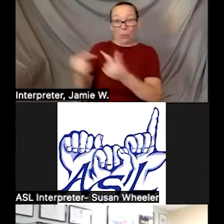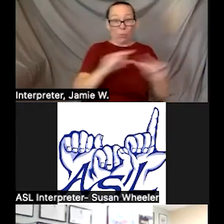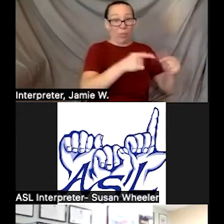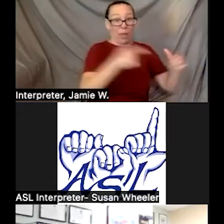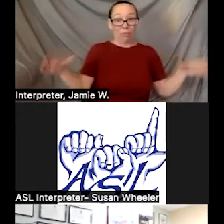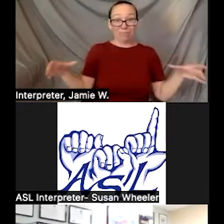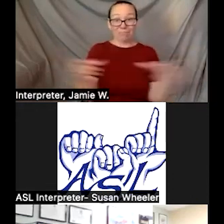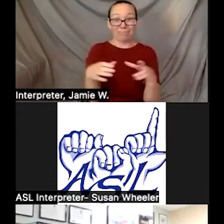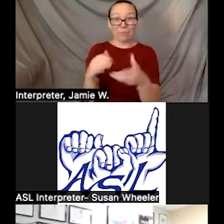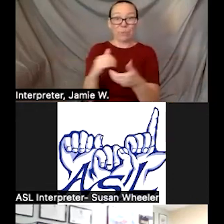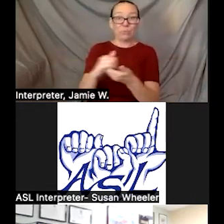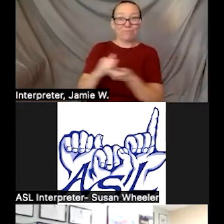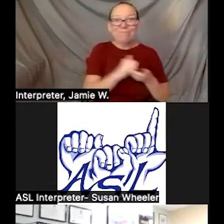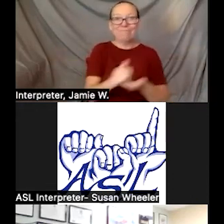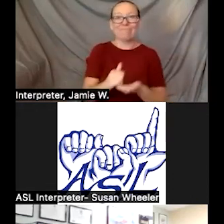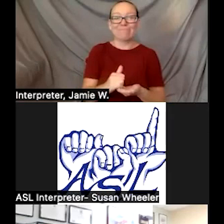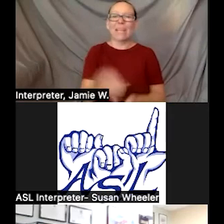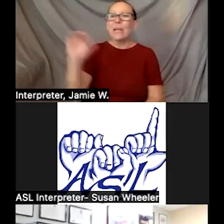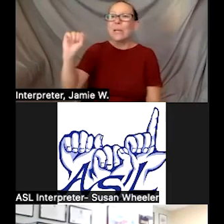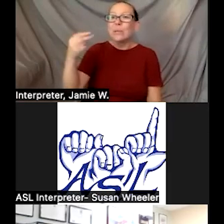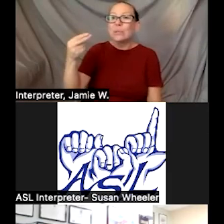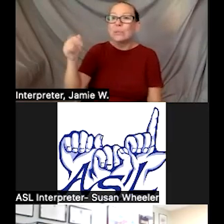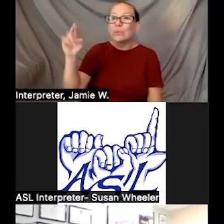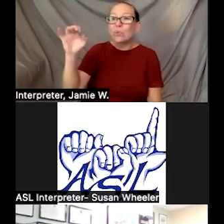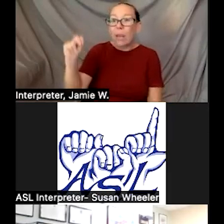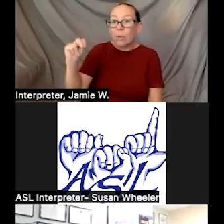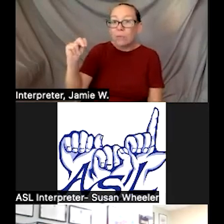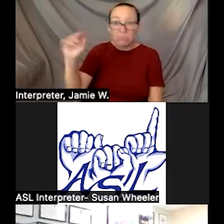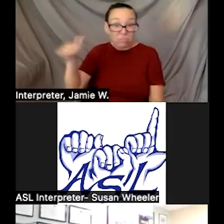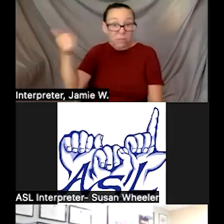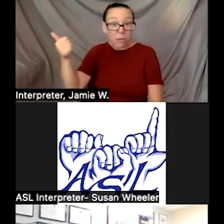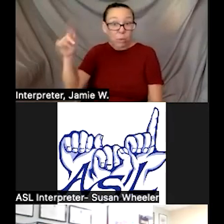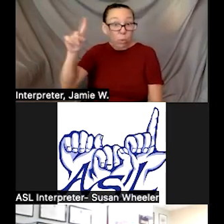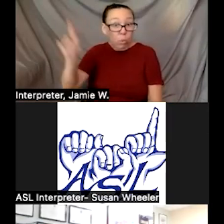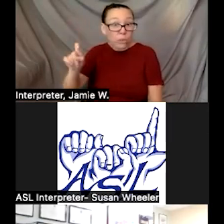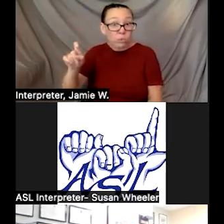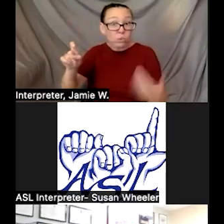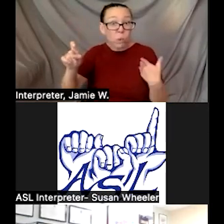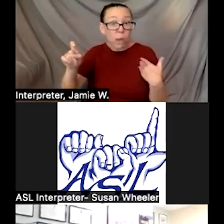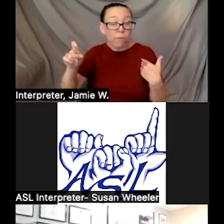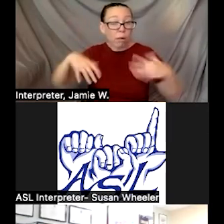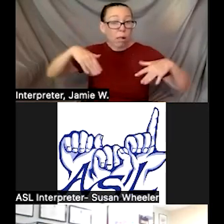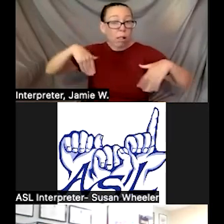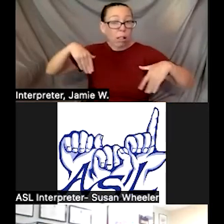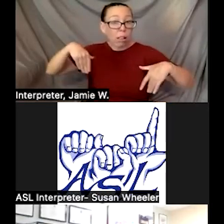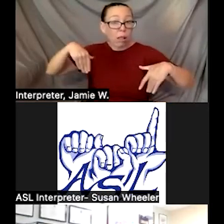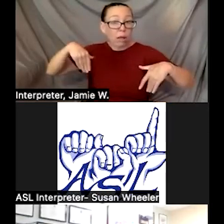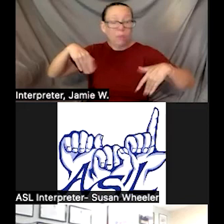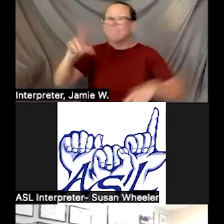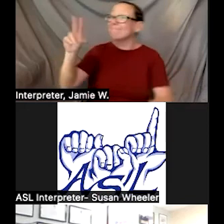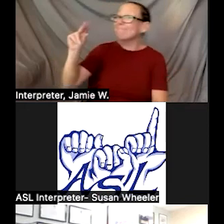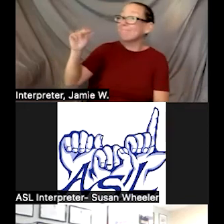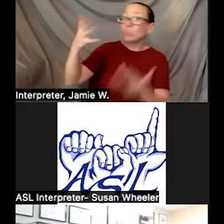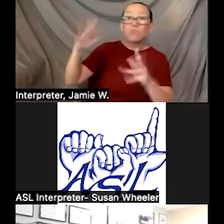also. Sharon, are there any other questions we haven't brought from the chat? No, we've